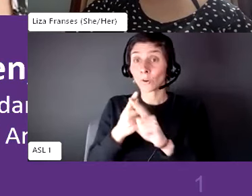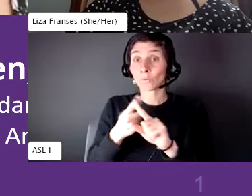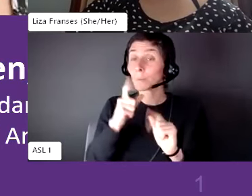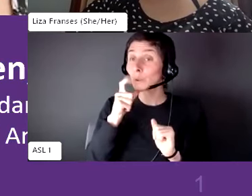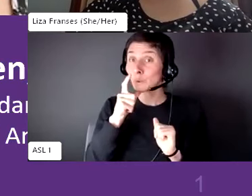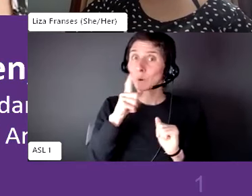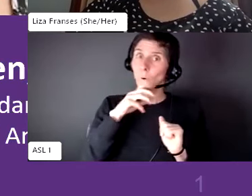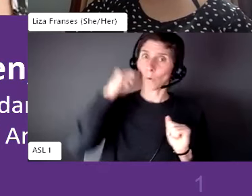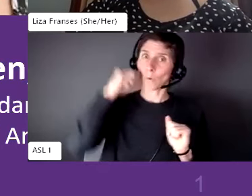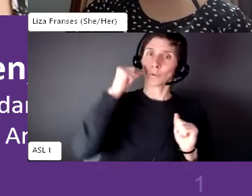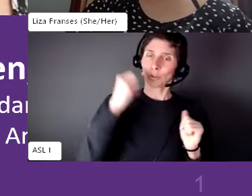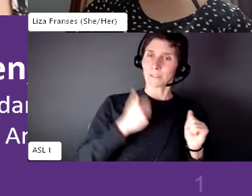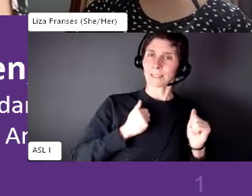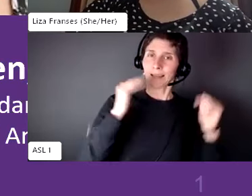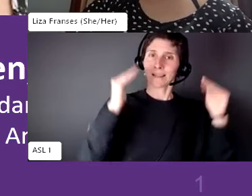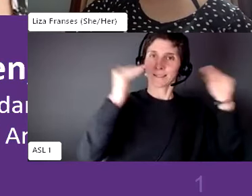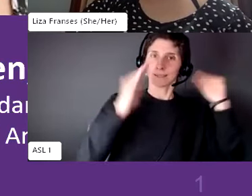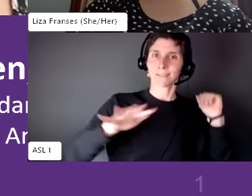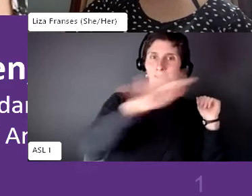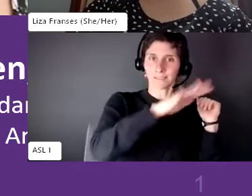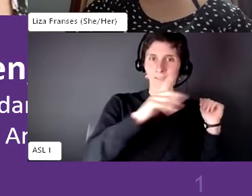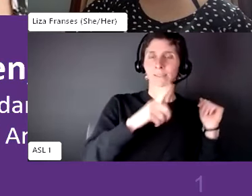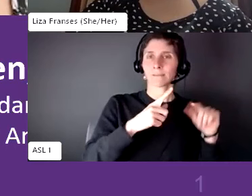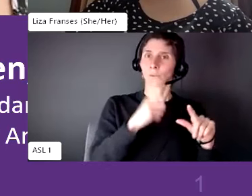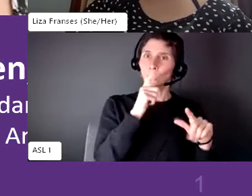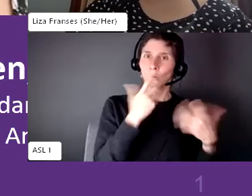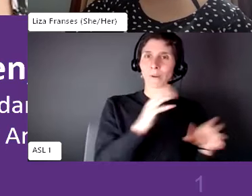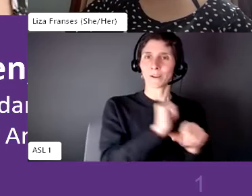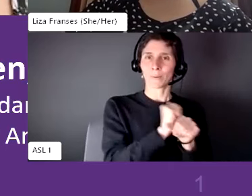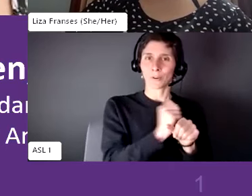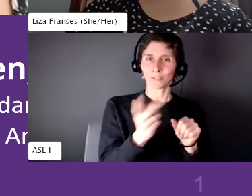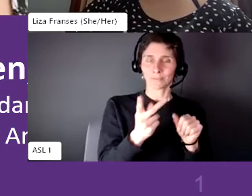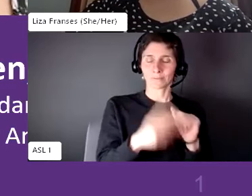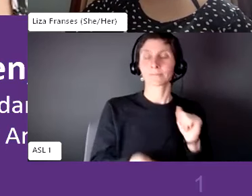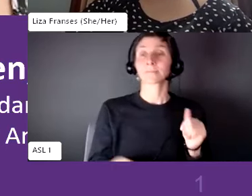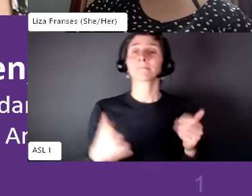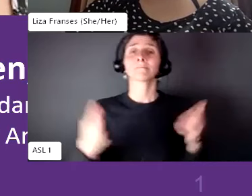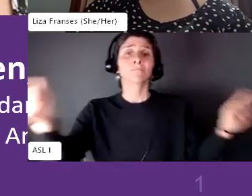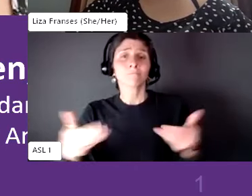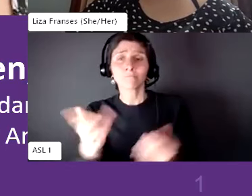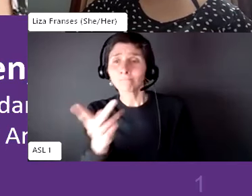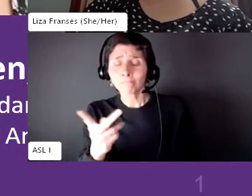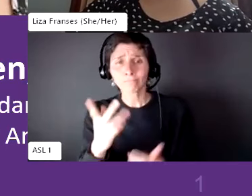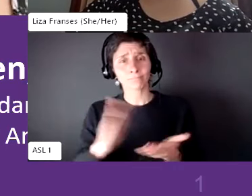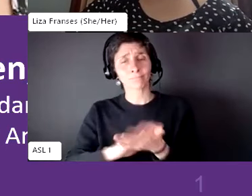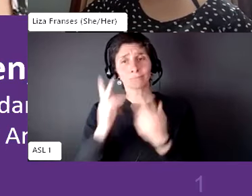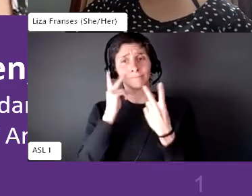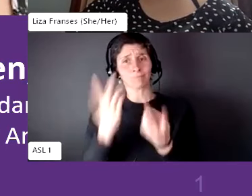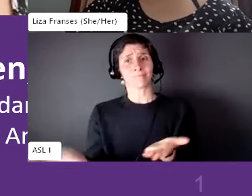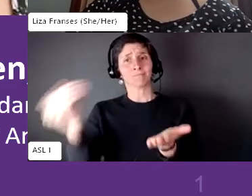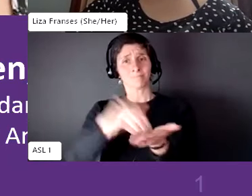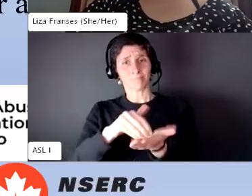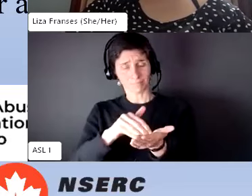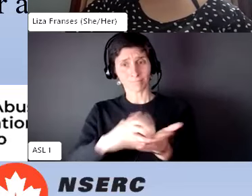in the workforce. So welcome, both of you. It's a pleasure to see you again and collaborate and let people know where we